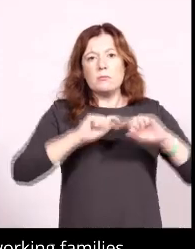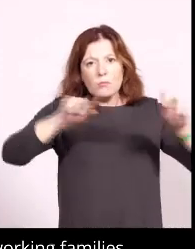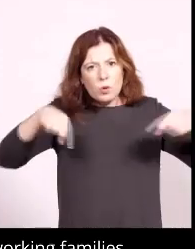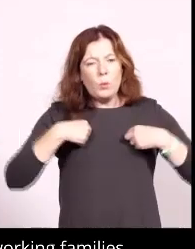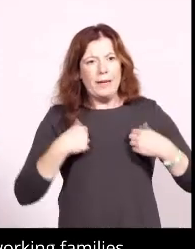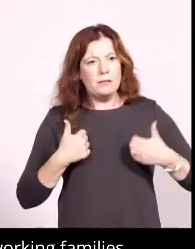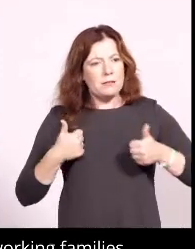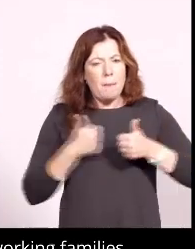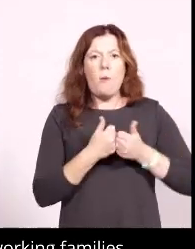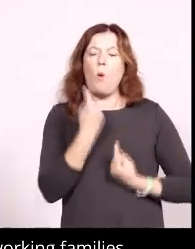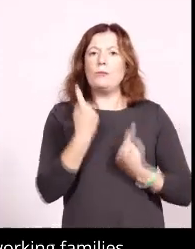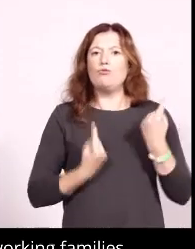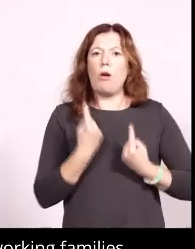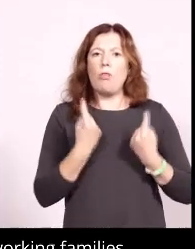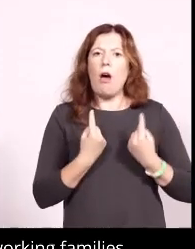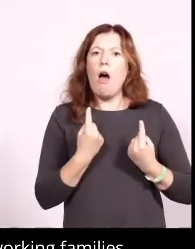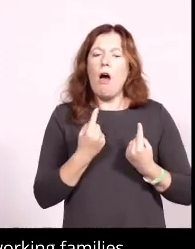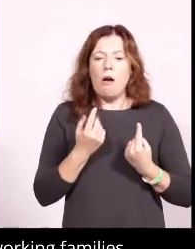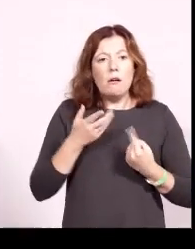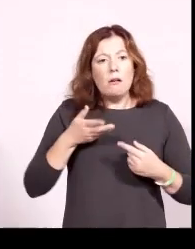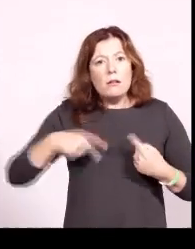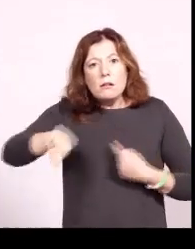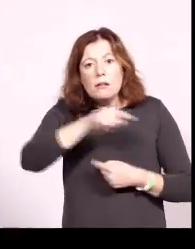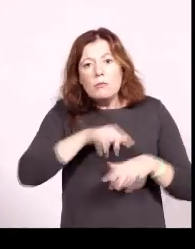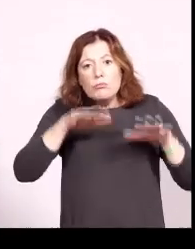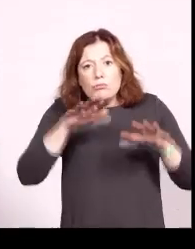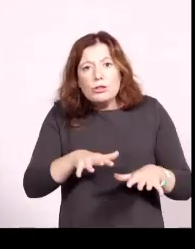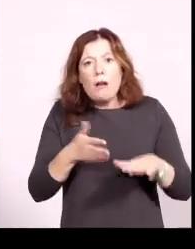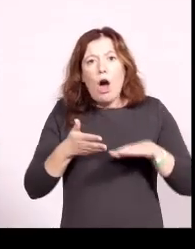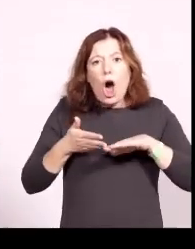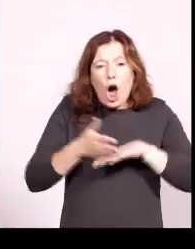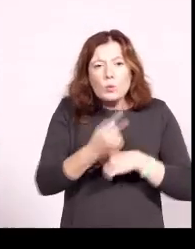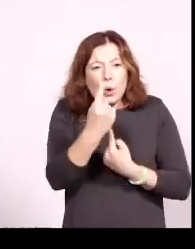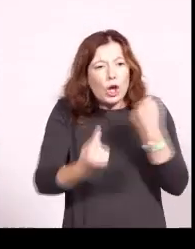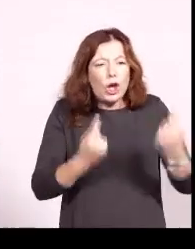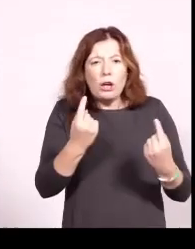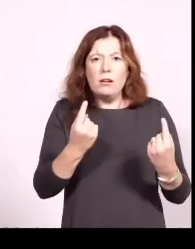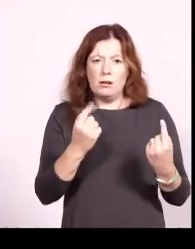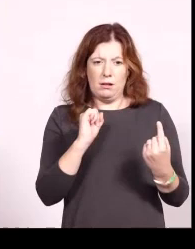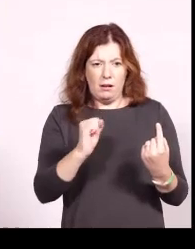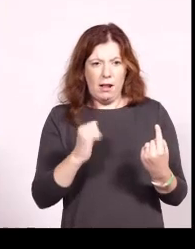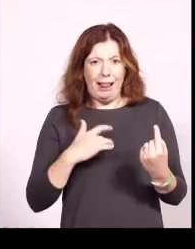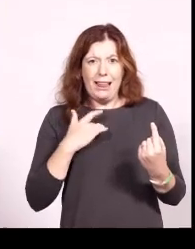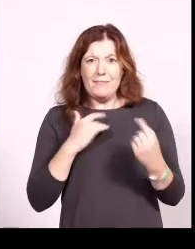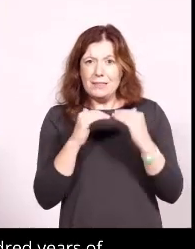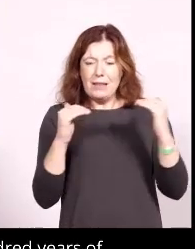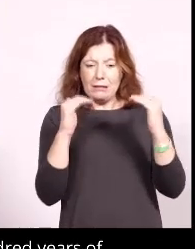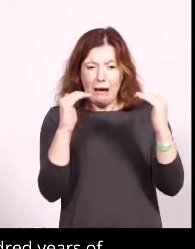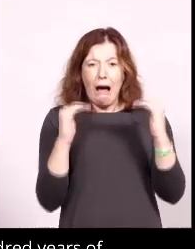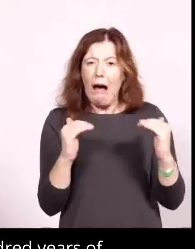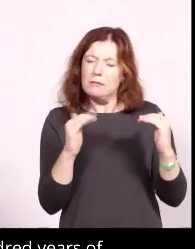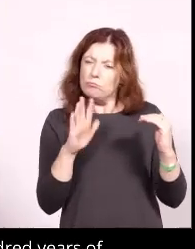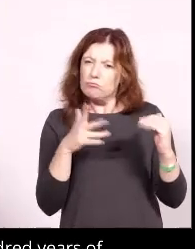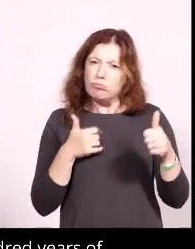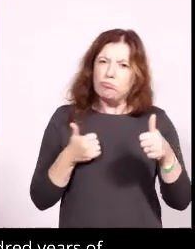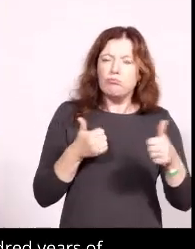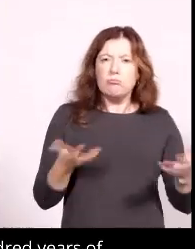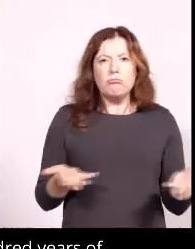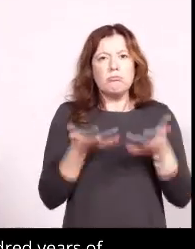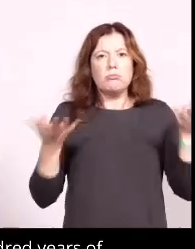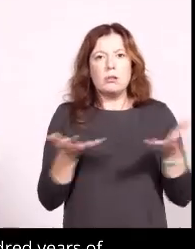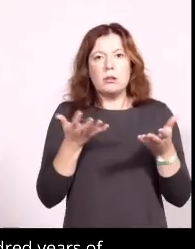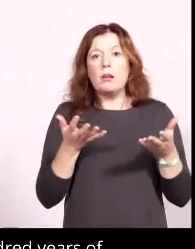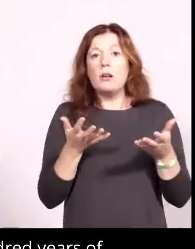to stand together with the hard-working families of this country against this attack on their living standards. And conference, soon we will